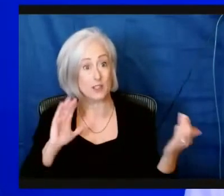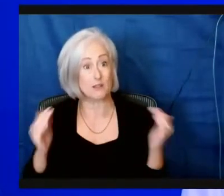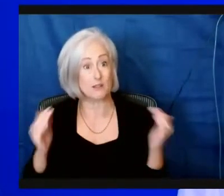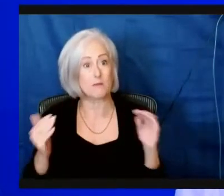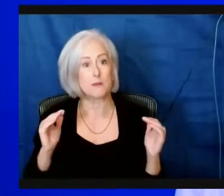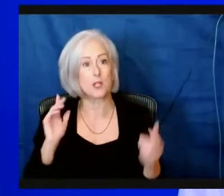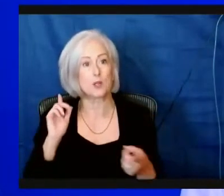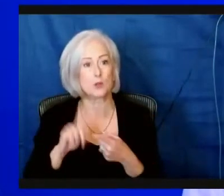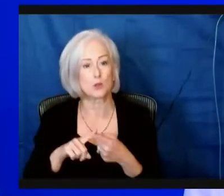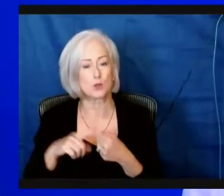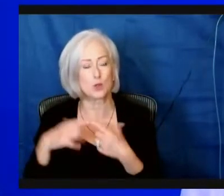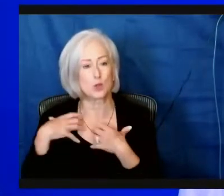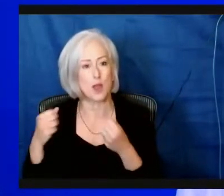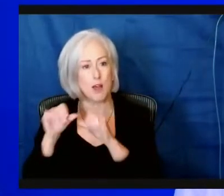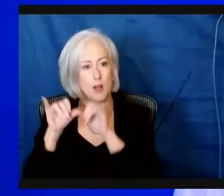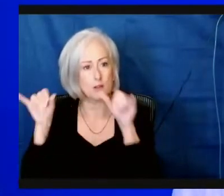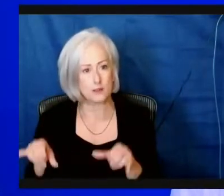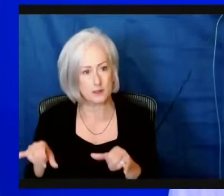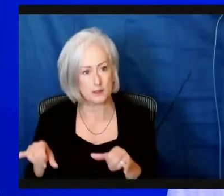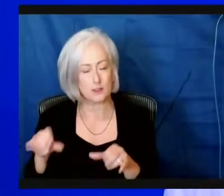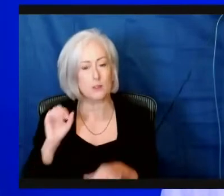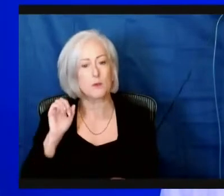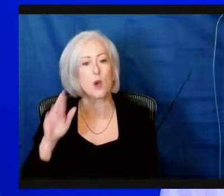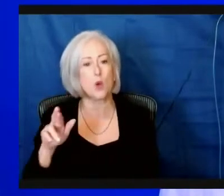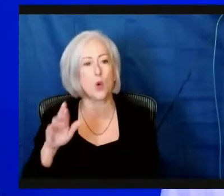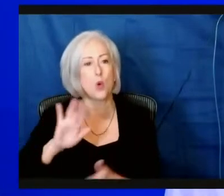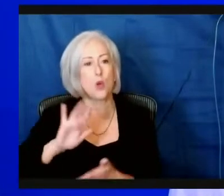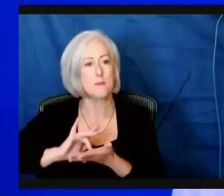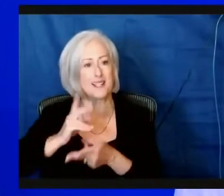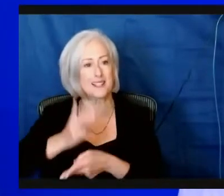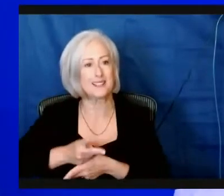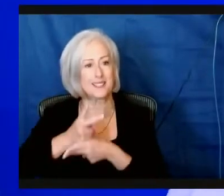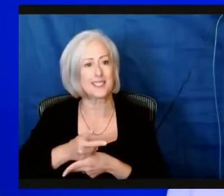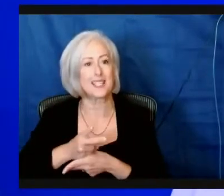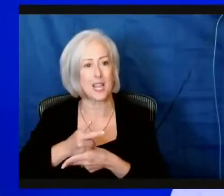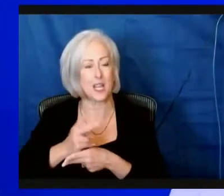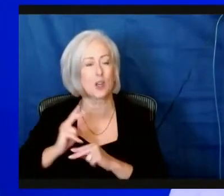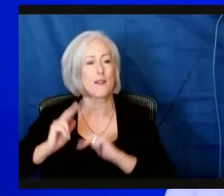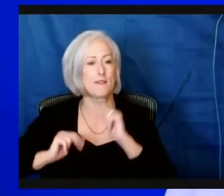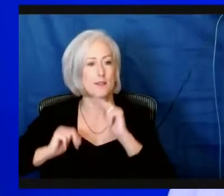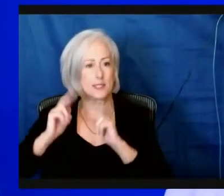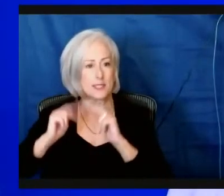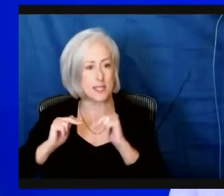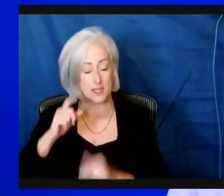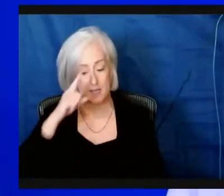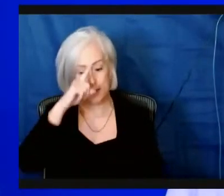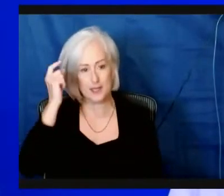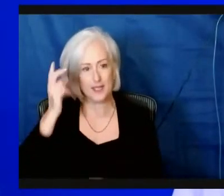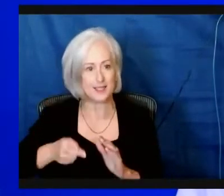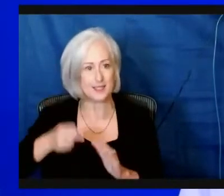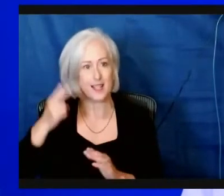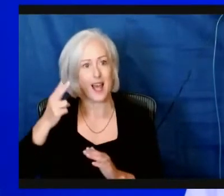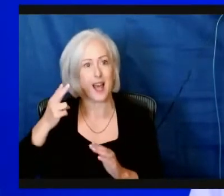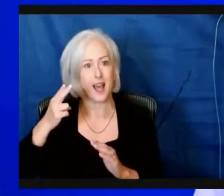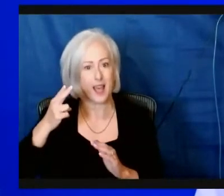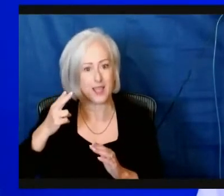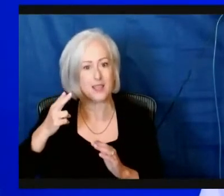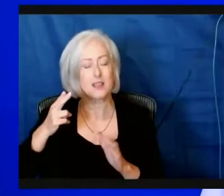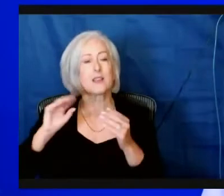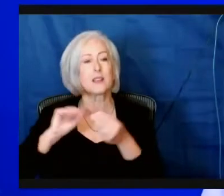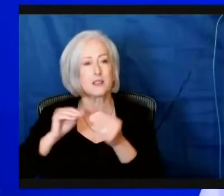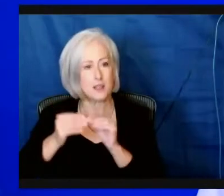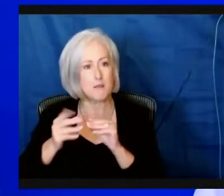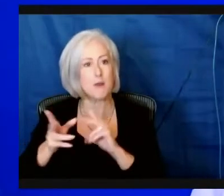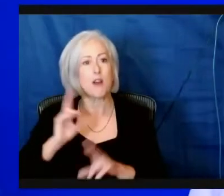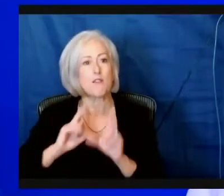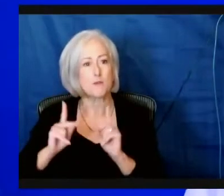health systems or a medical care facility, just because there is such a high concentration of those that are at very high